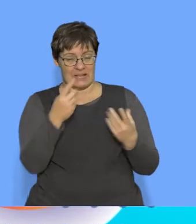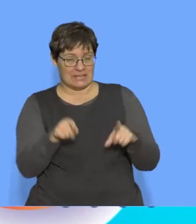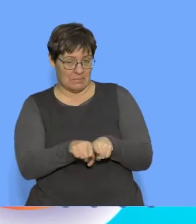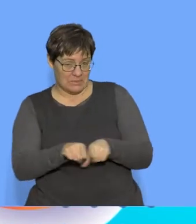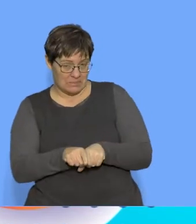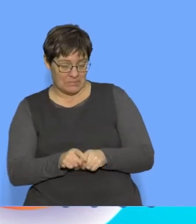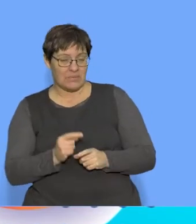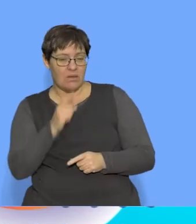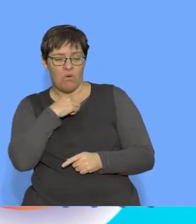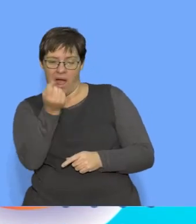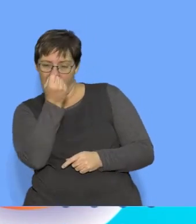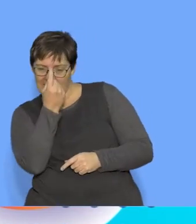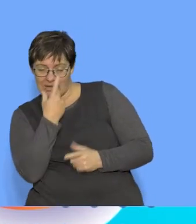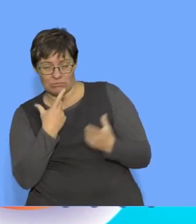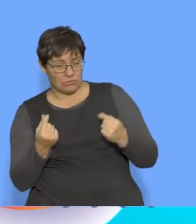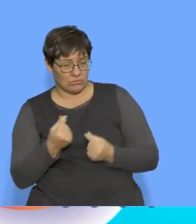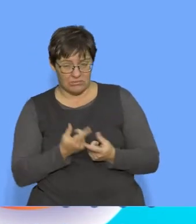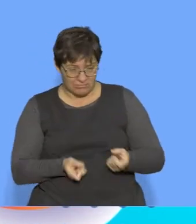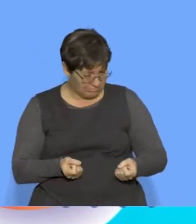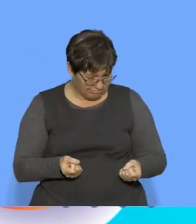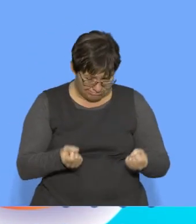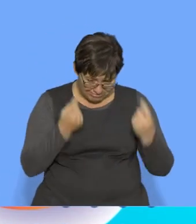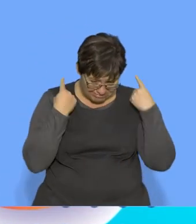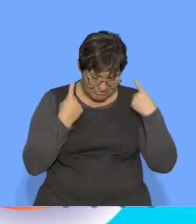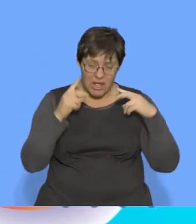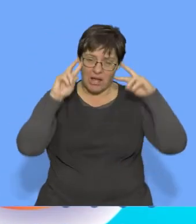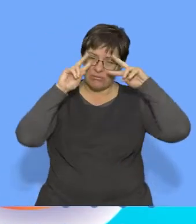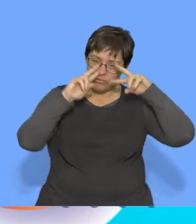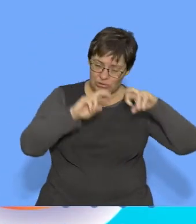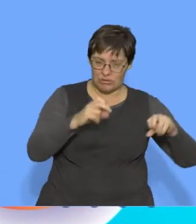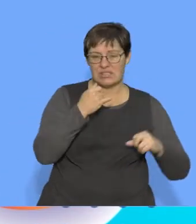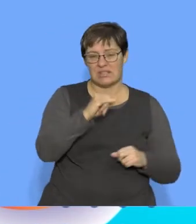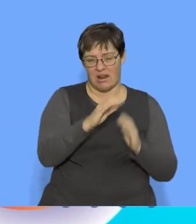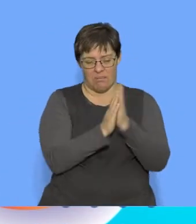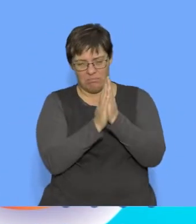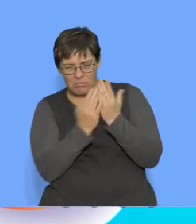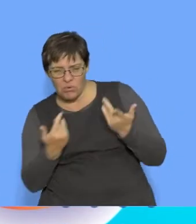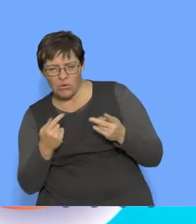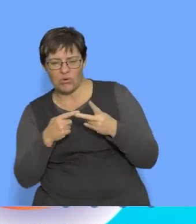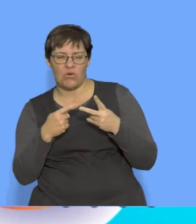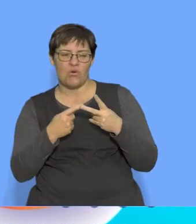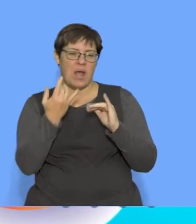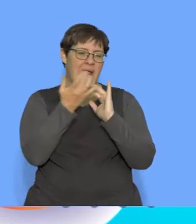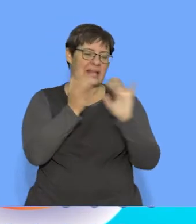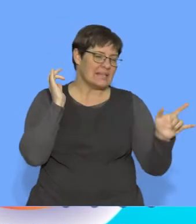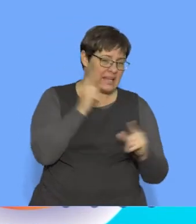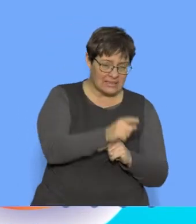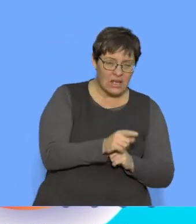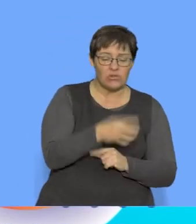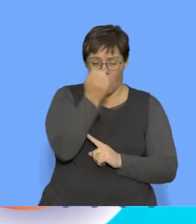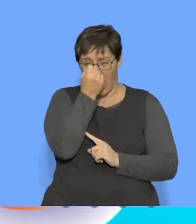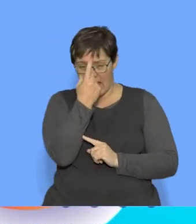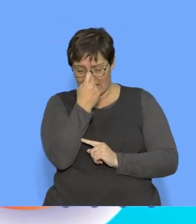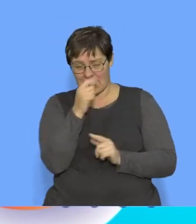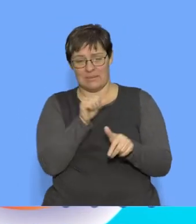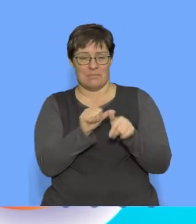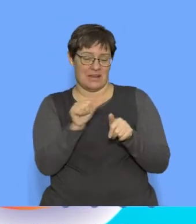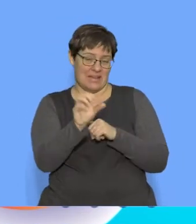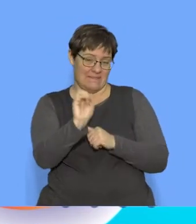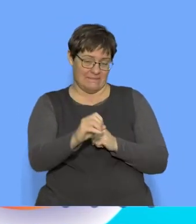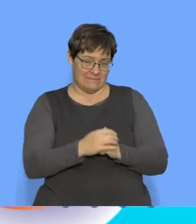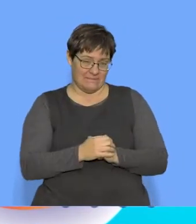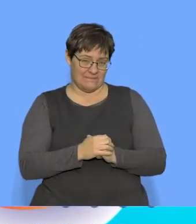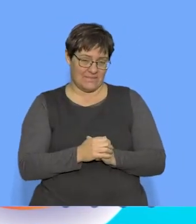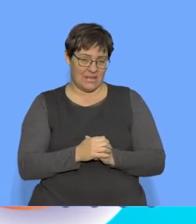down and you managed to understand what we did. If not, please do some research from your textbooks, from your internet, so that you can understand